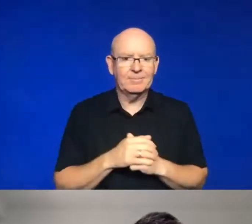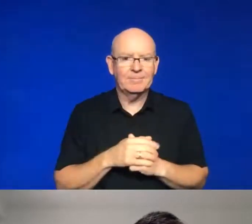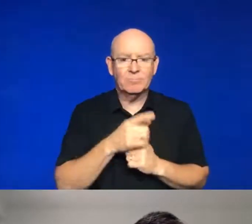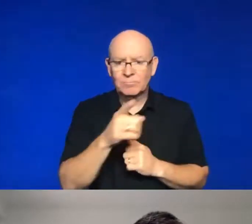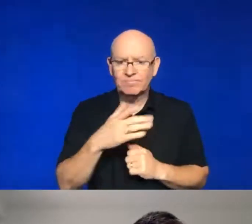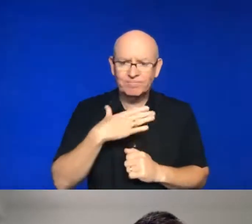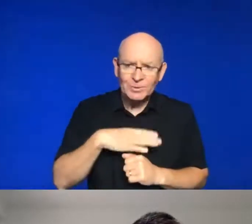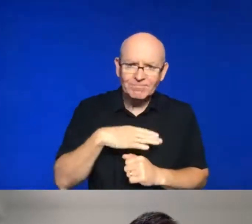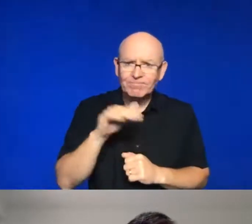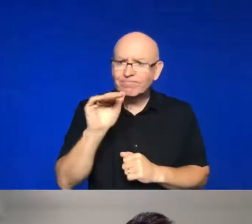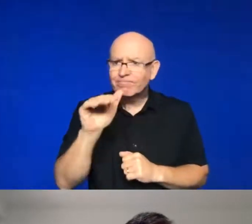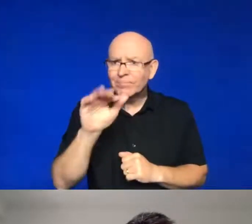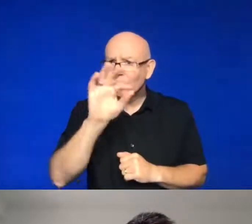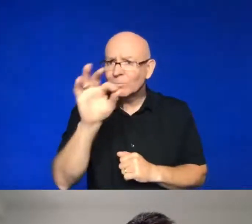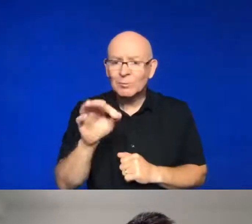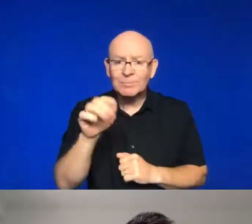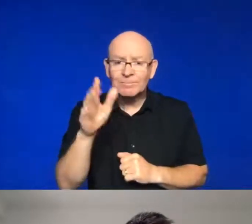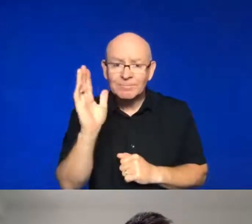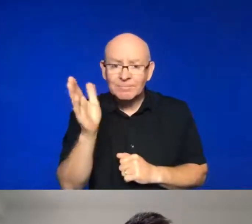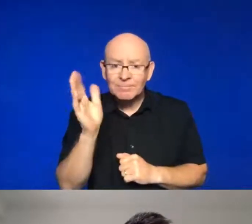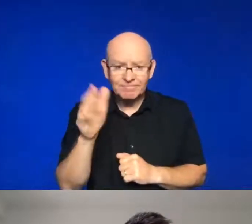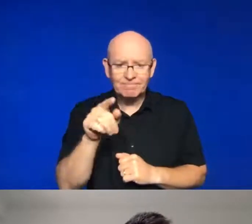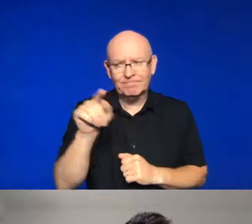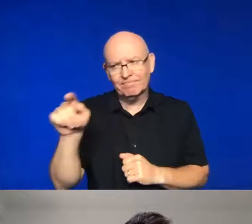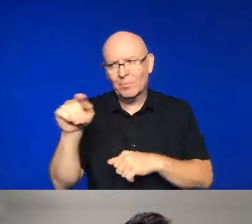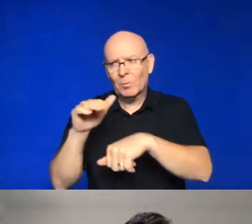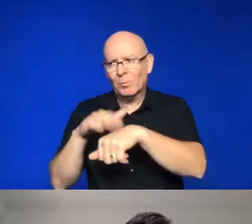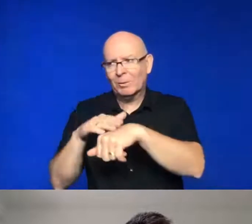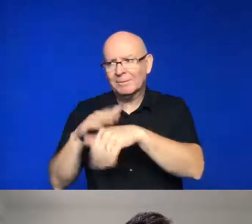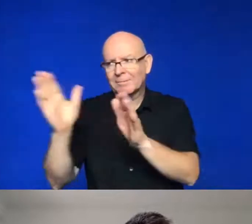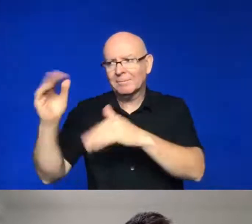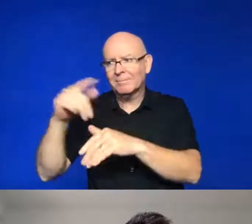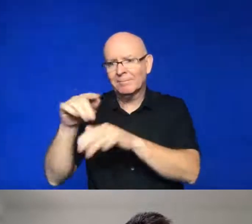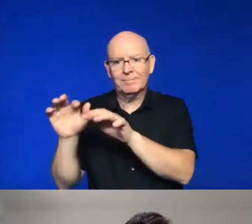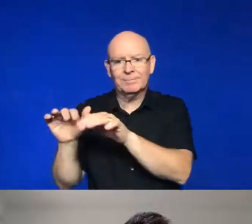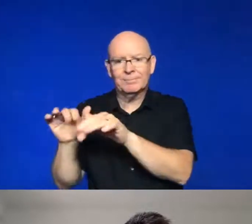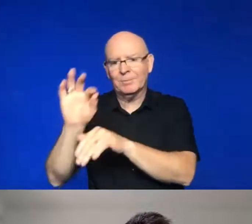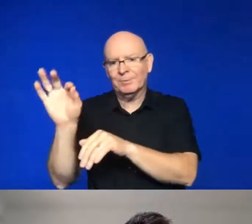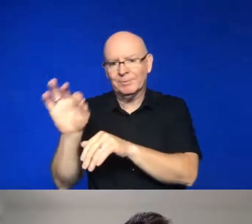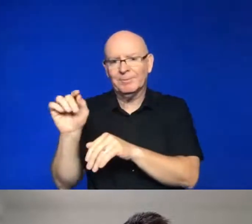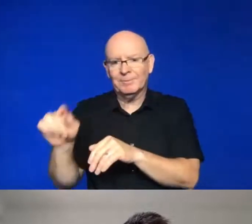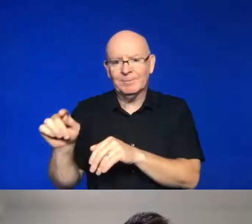best to go through your questions at the end of the presentations.